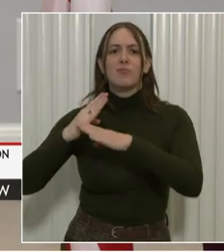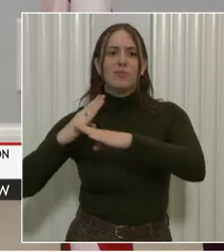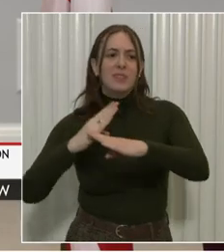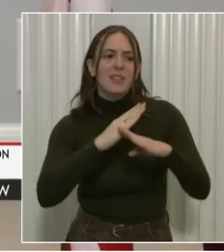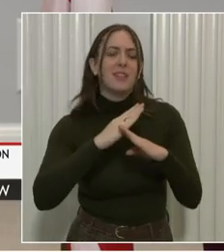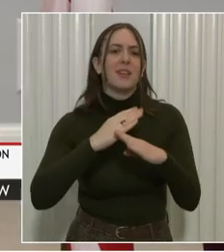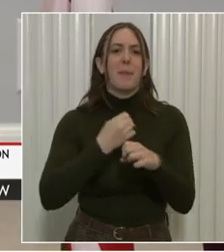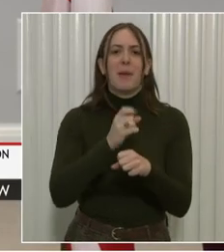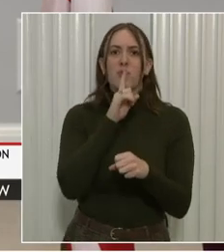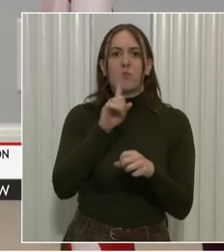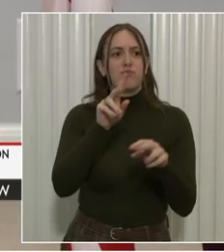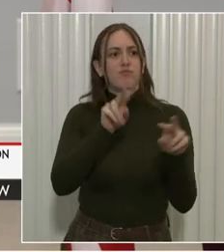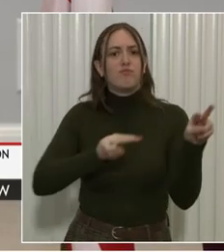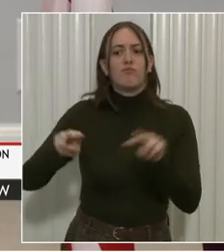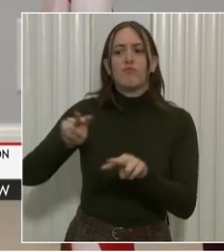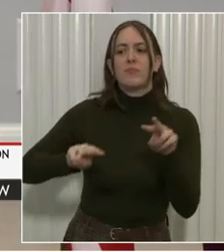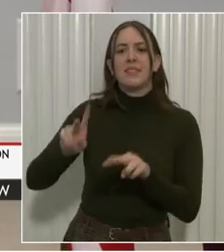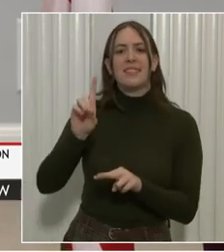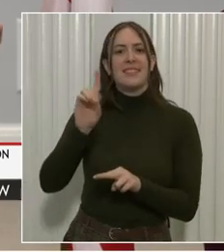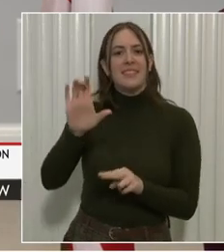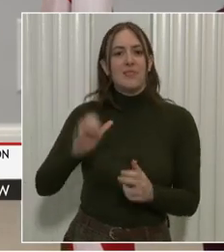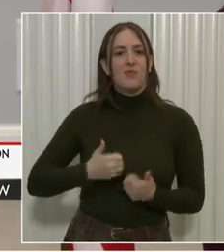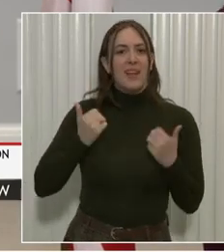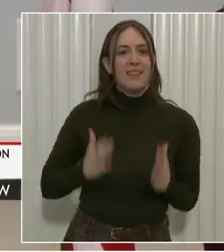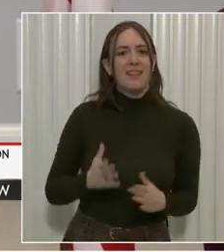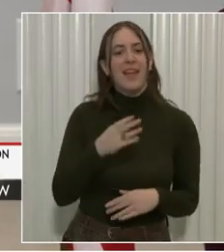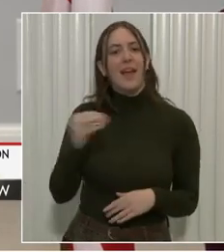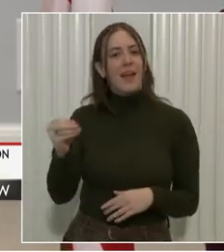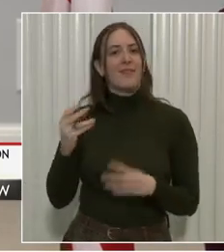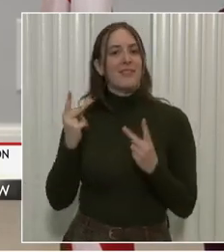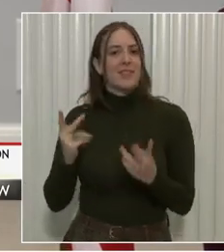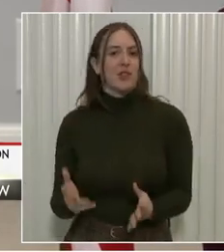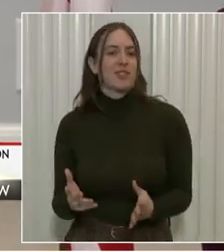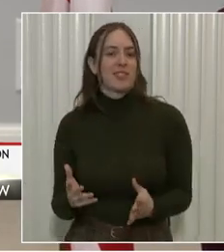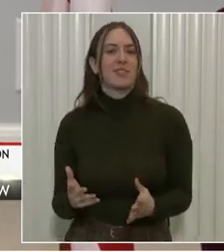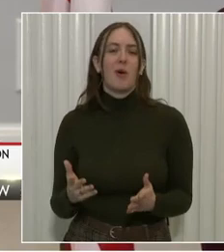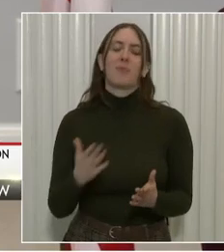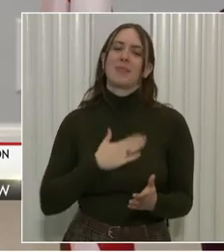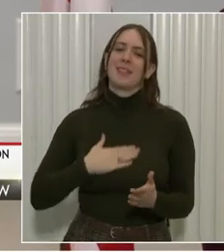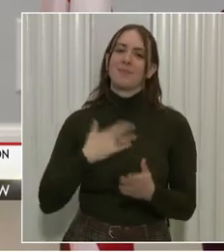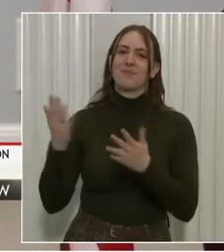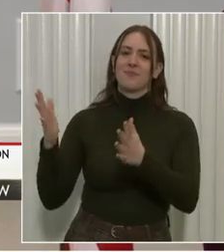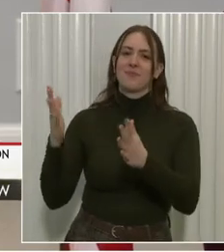DC residents and visitors. So please give them a round of applause.